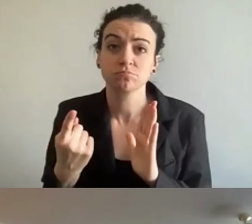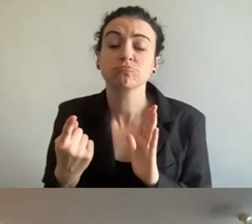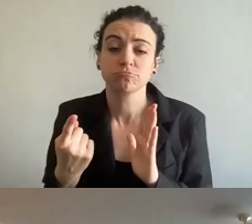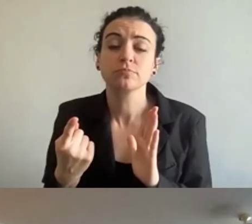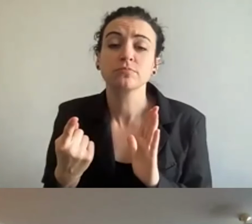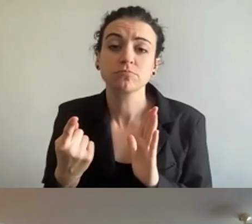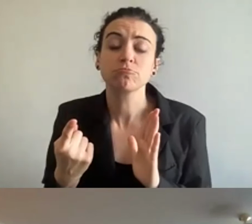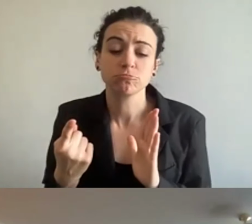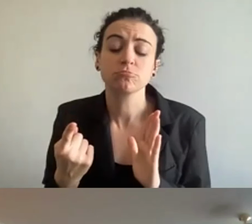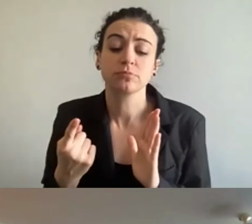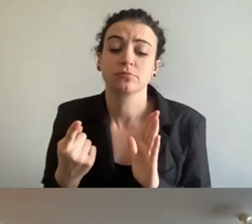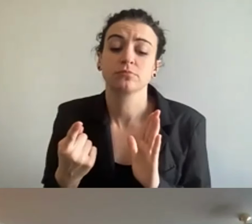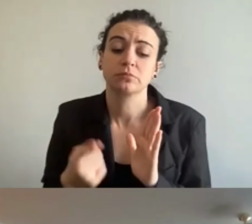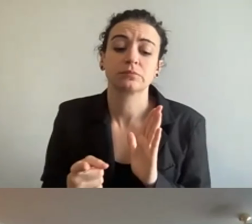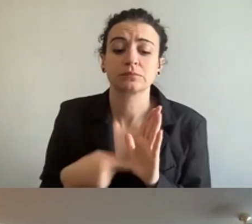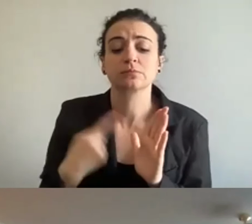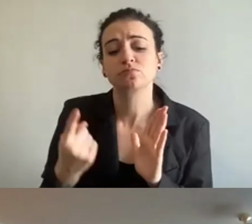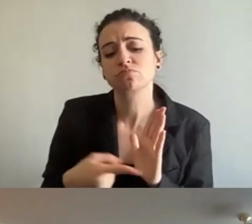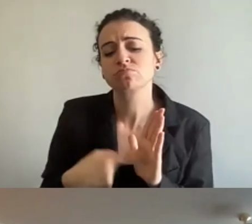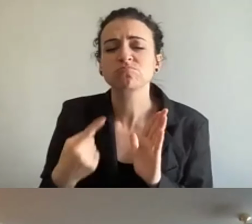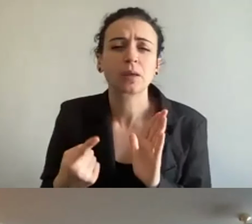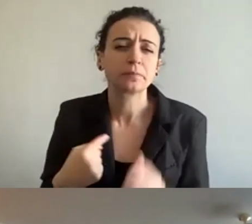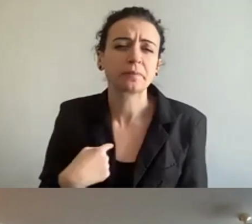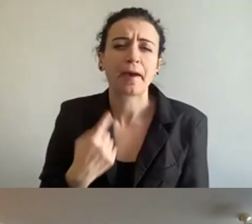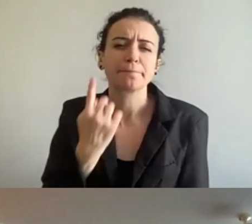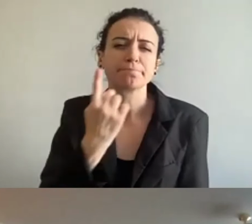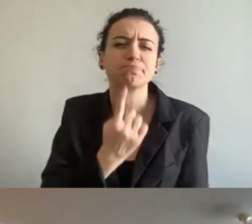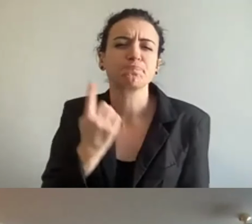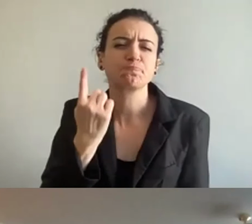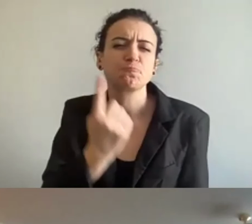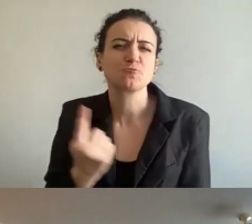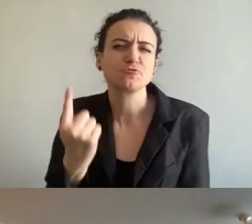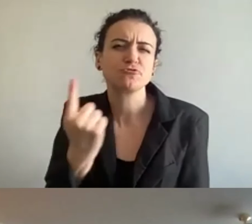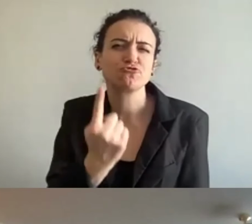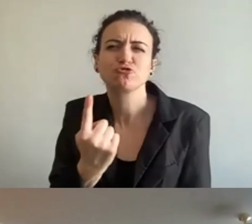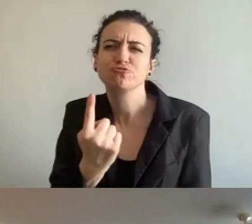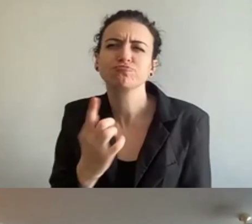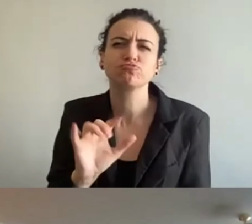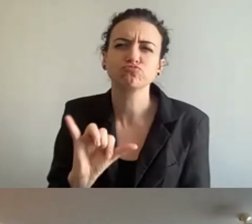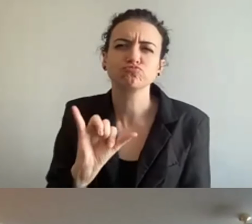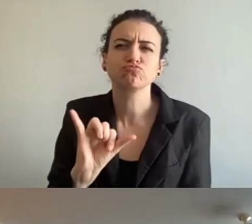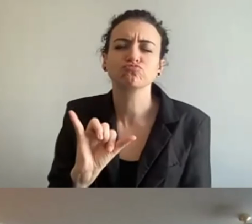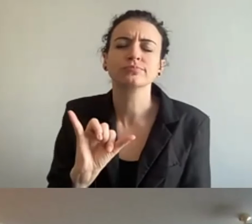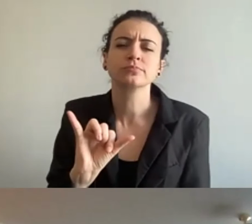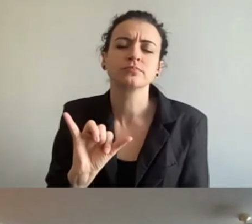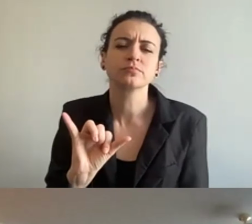I like wonder why